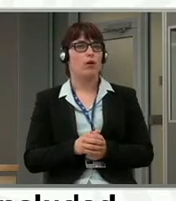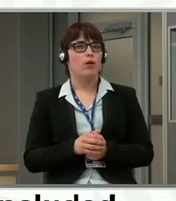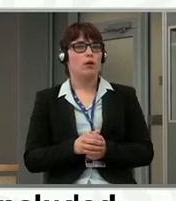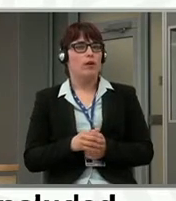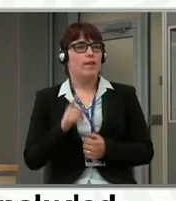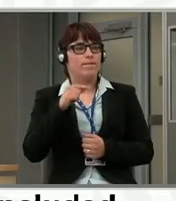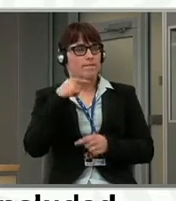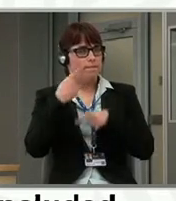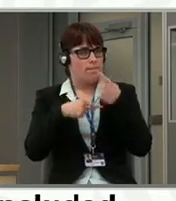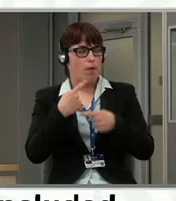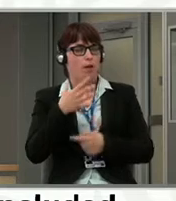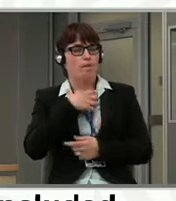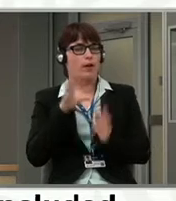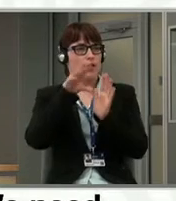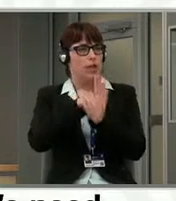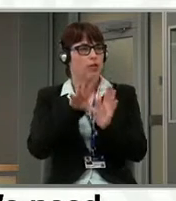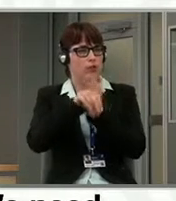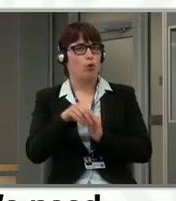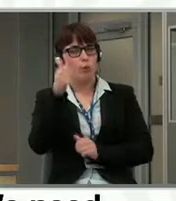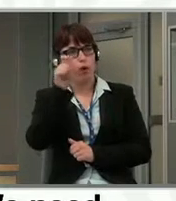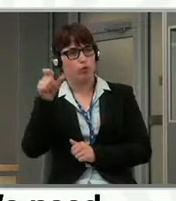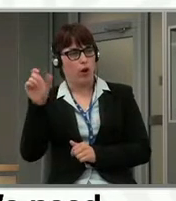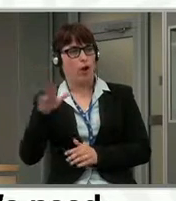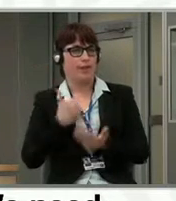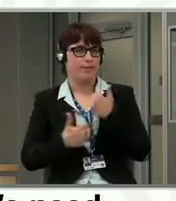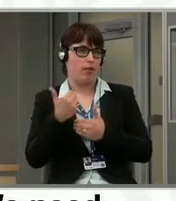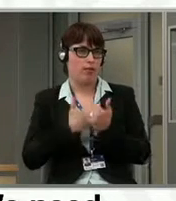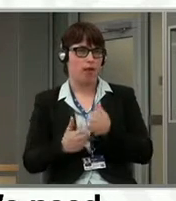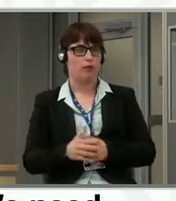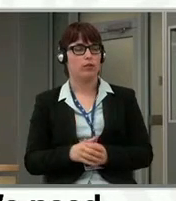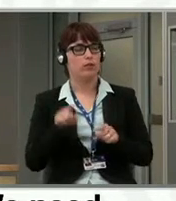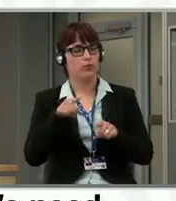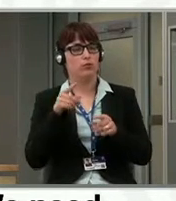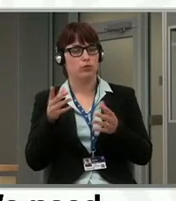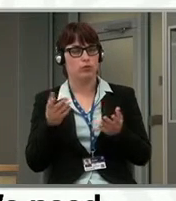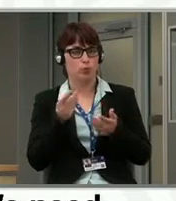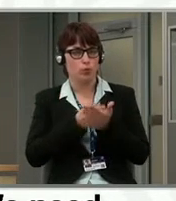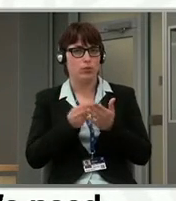labor market, we need to include persons with disabilities.